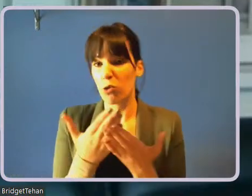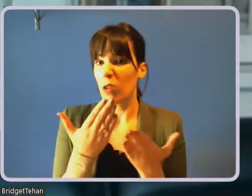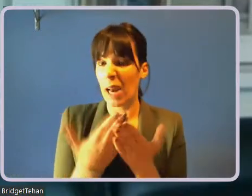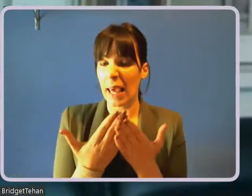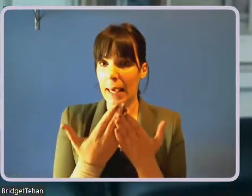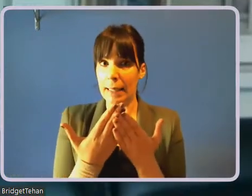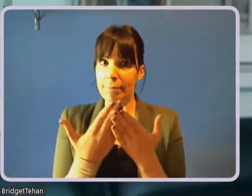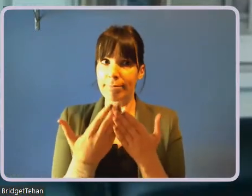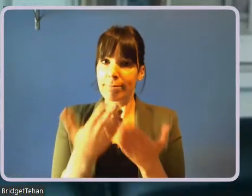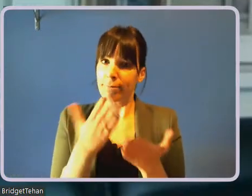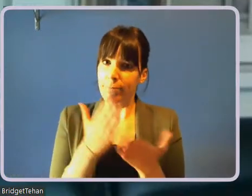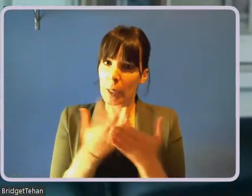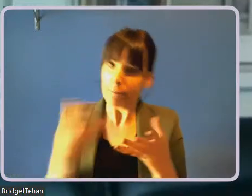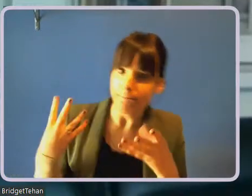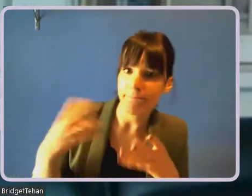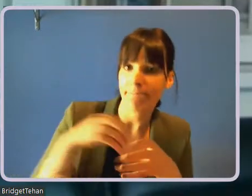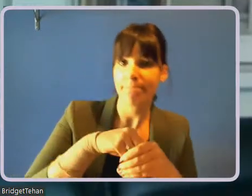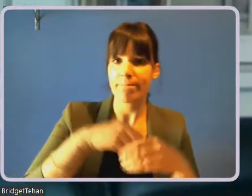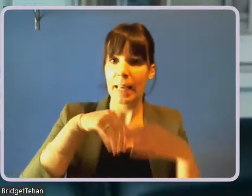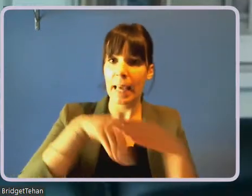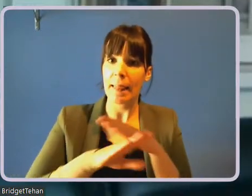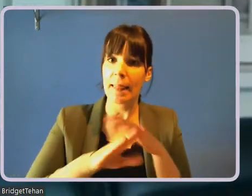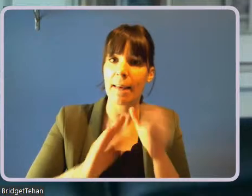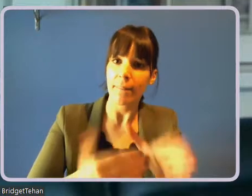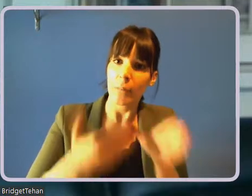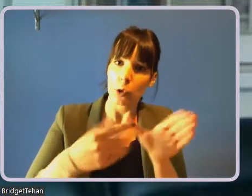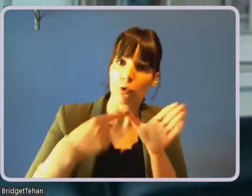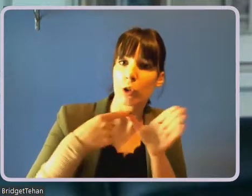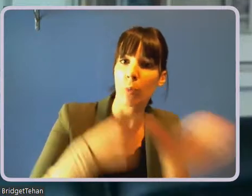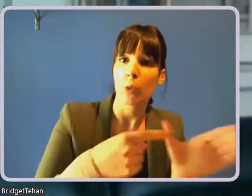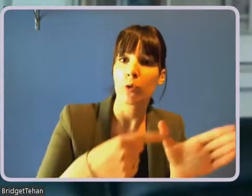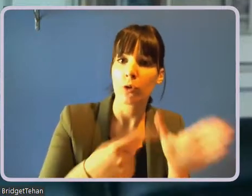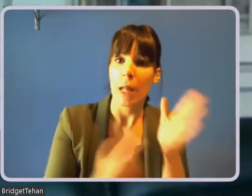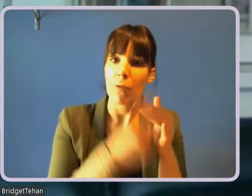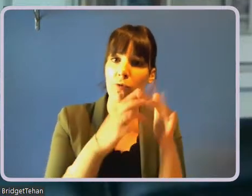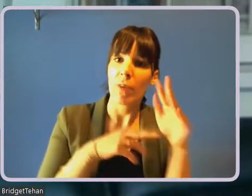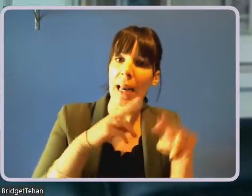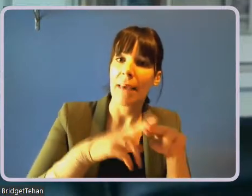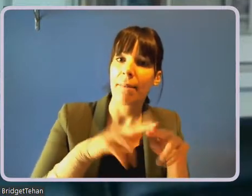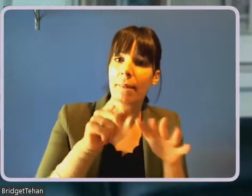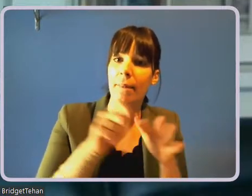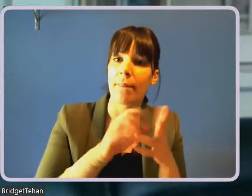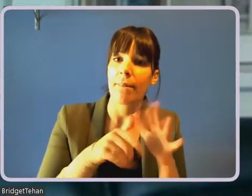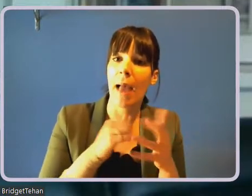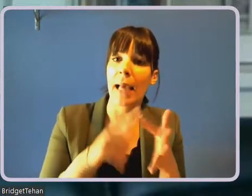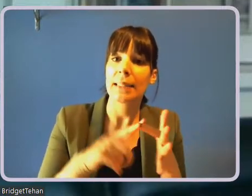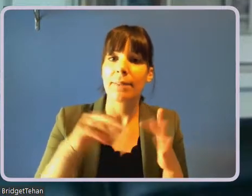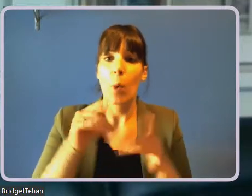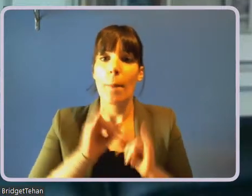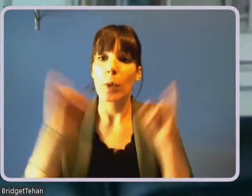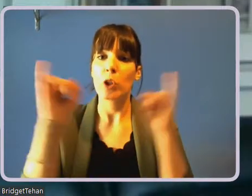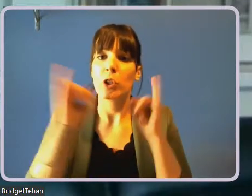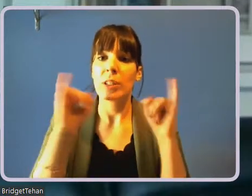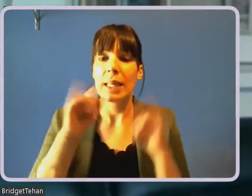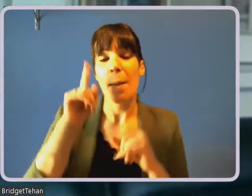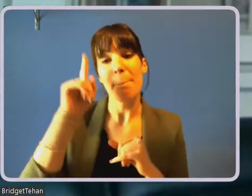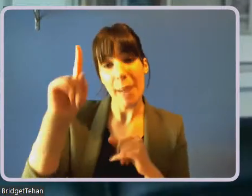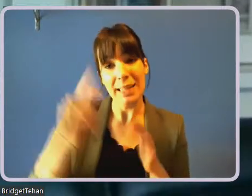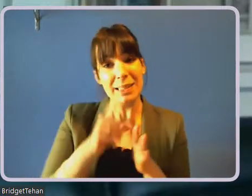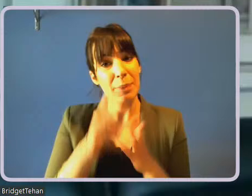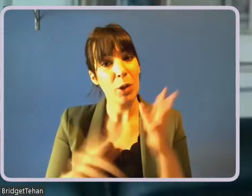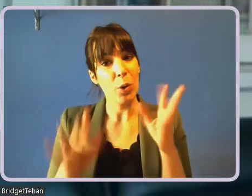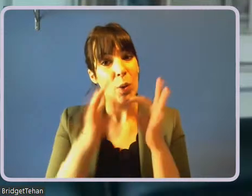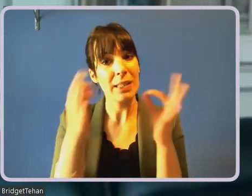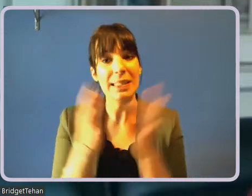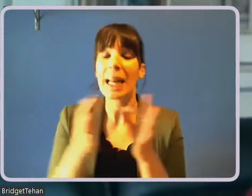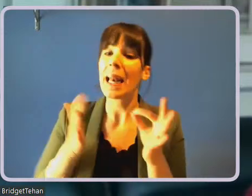that response and relief phase. But they do need recognition, they do need support, and they do need the funding to be able to